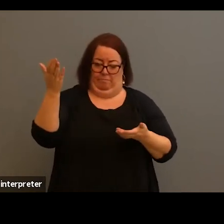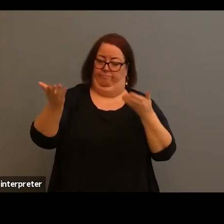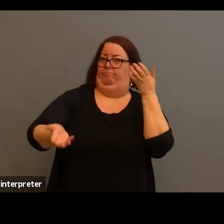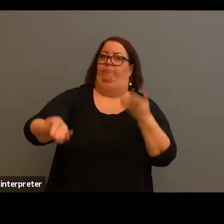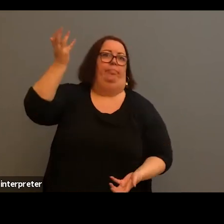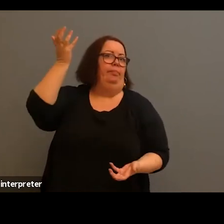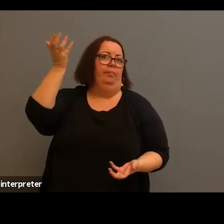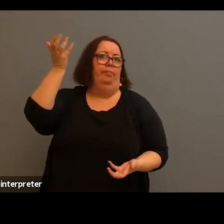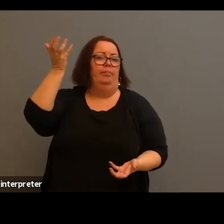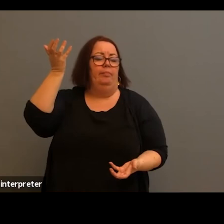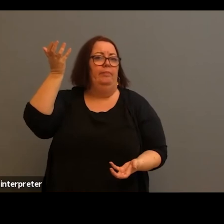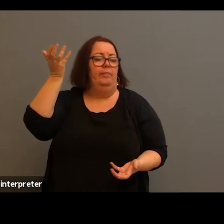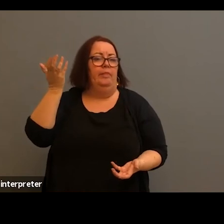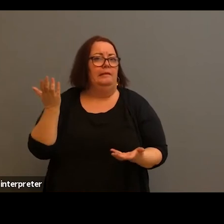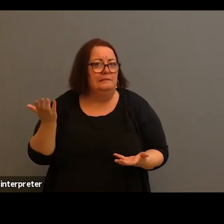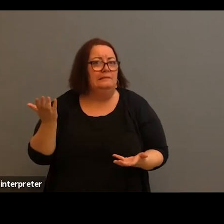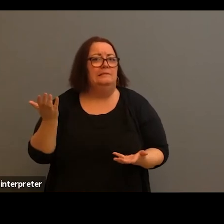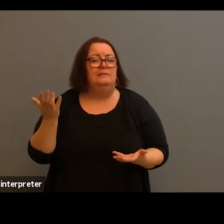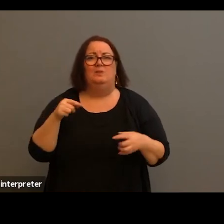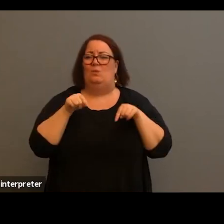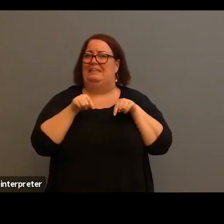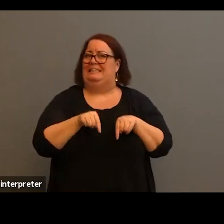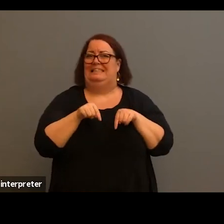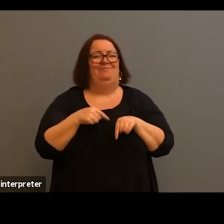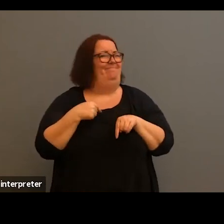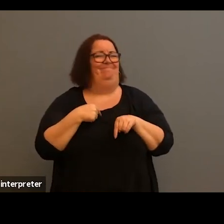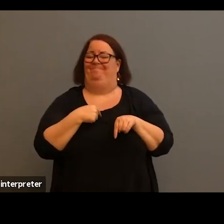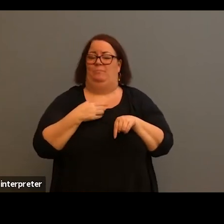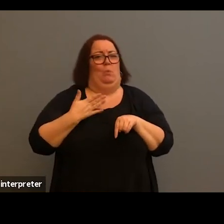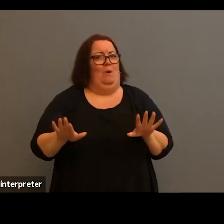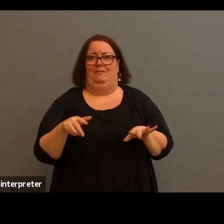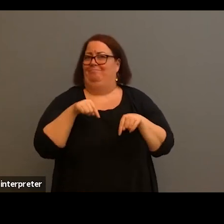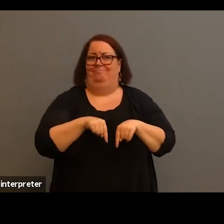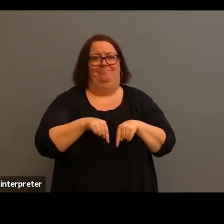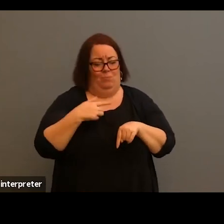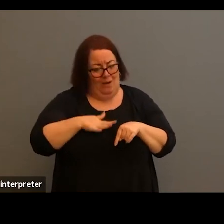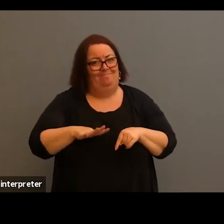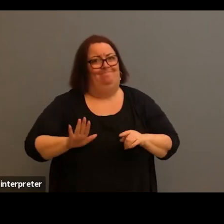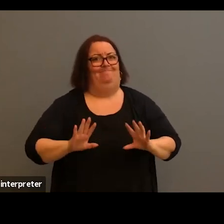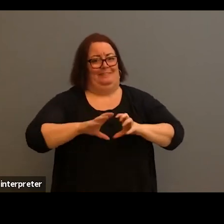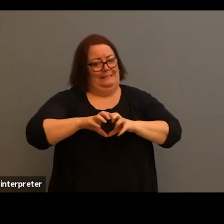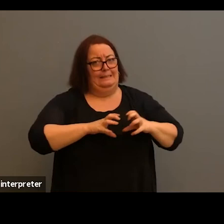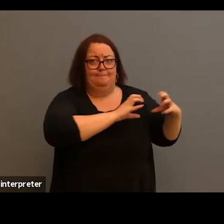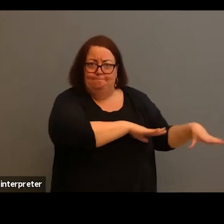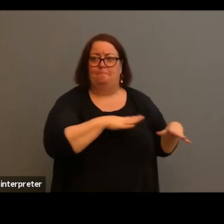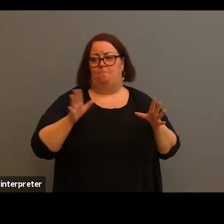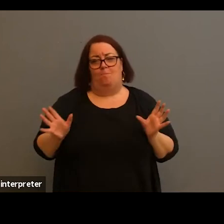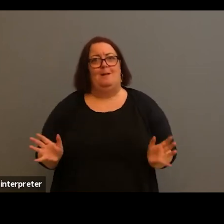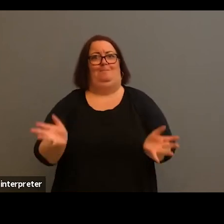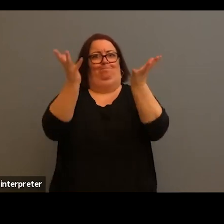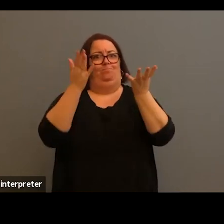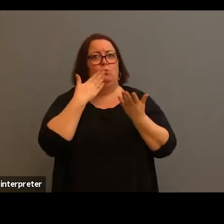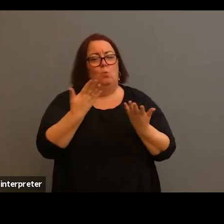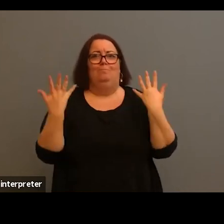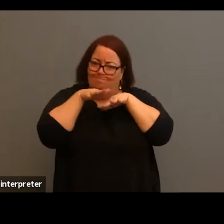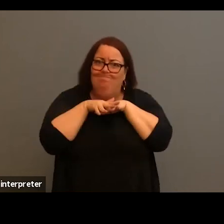to, for example, participation and participation in the digital area. We have to realize, just